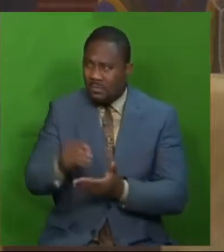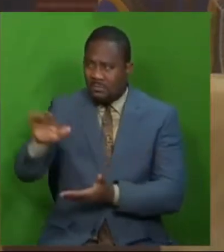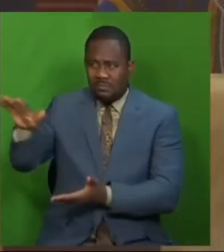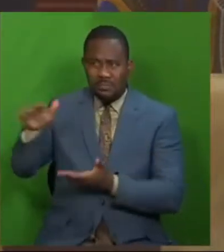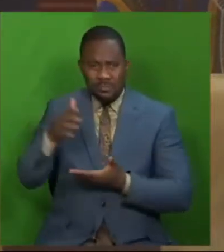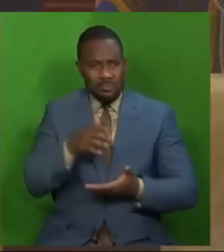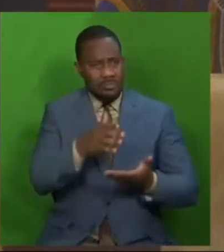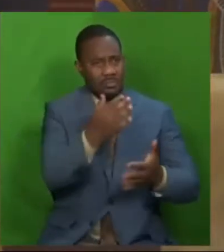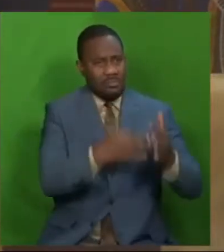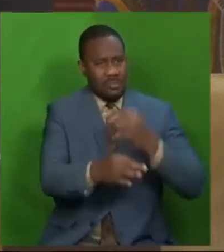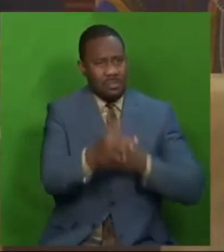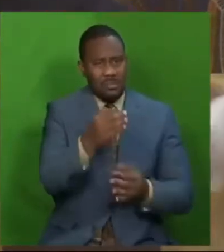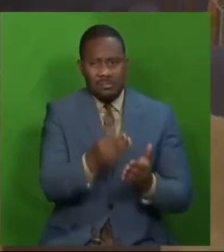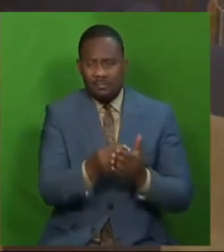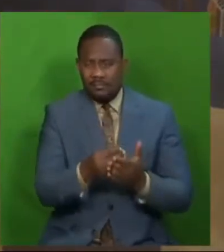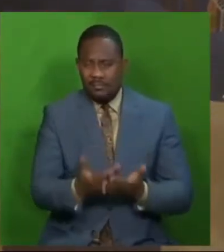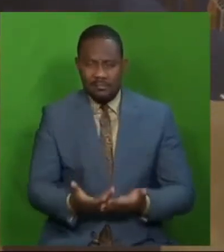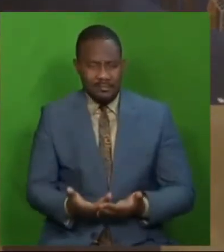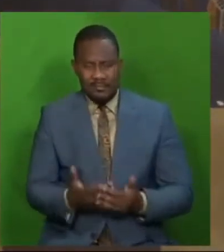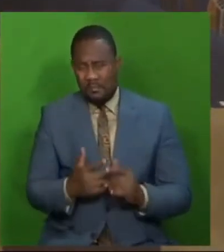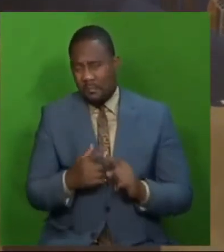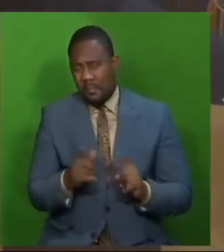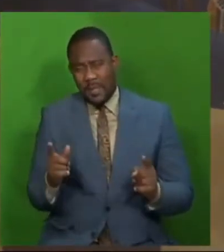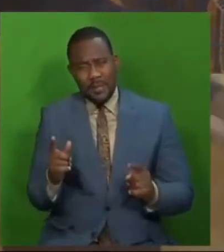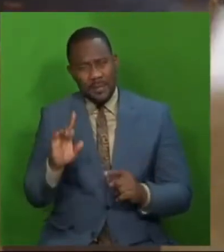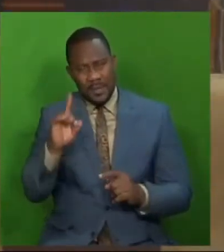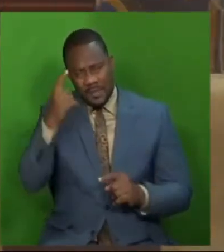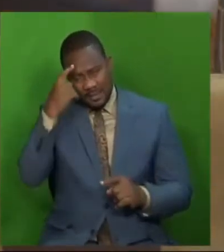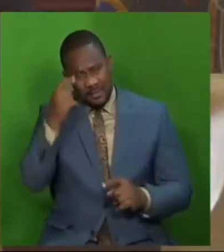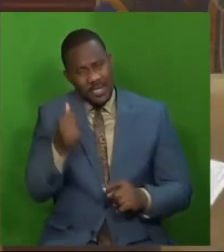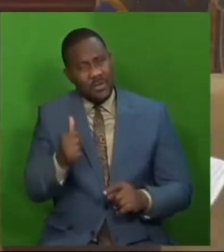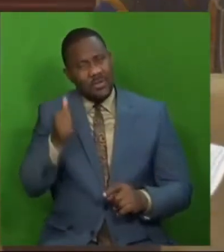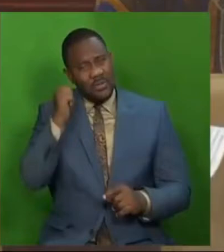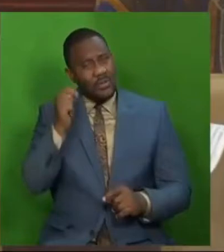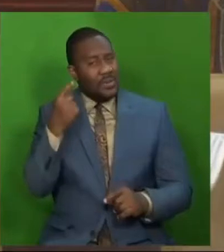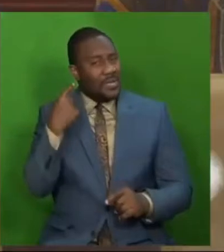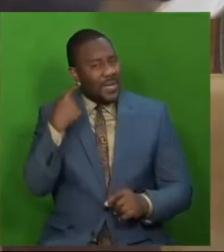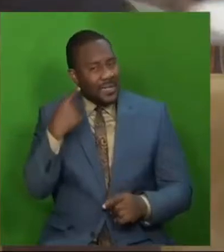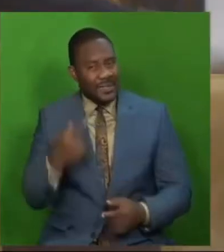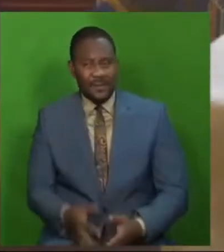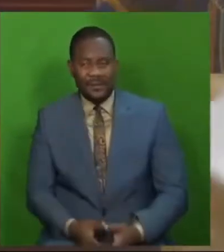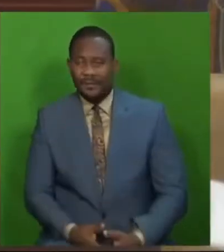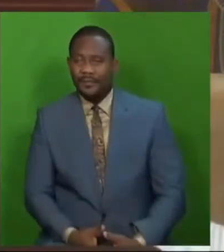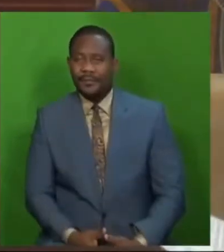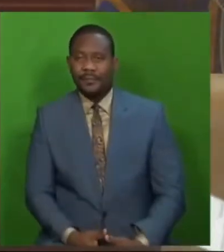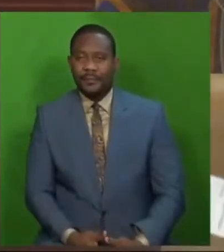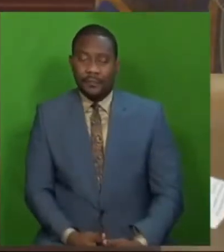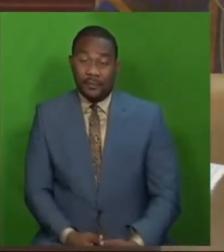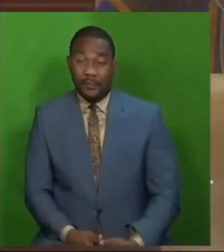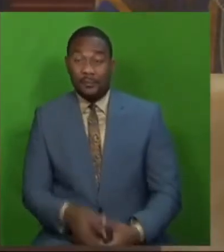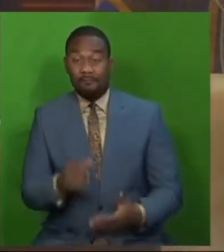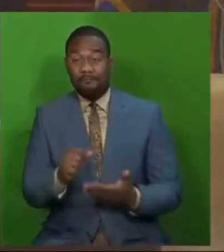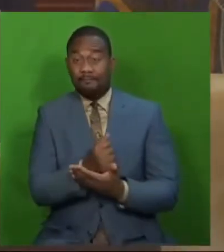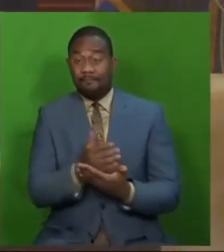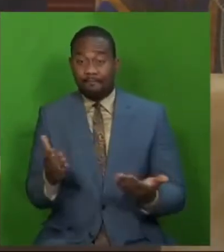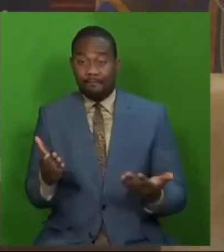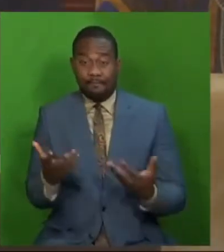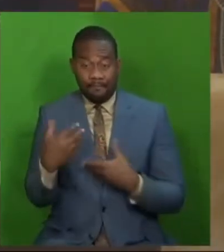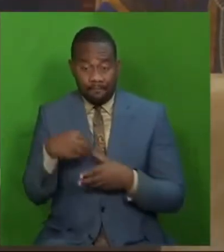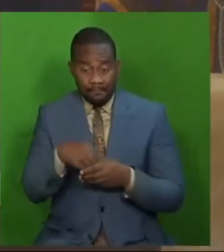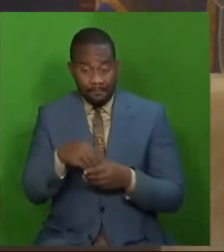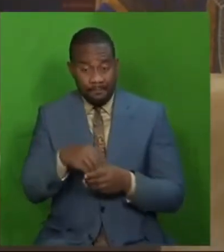warning. That is where we are now. Everything belonging to us, including taxes that